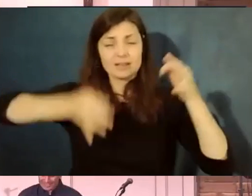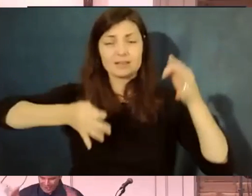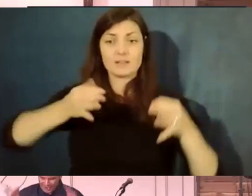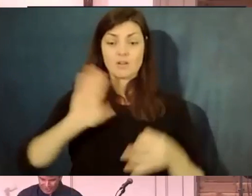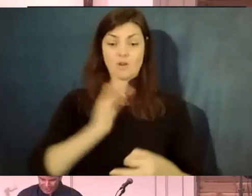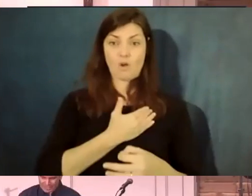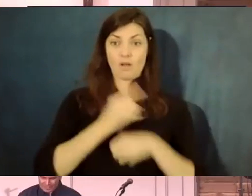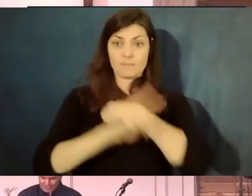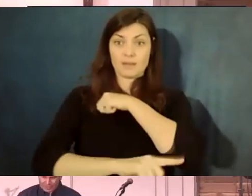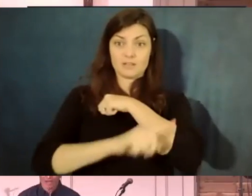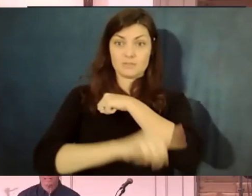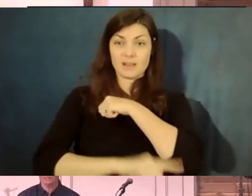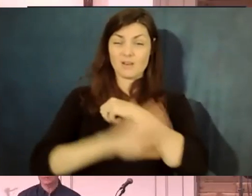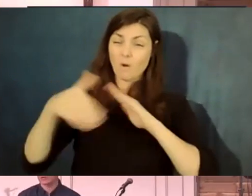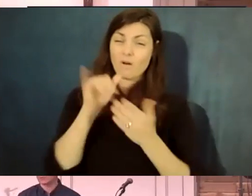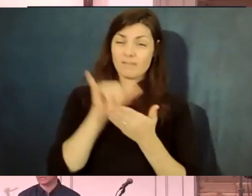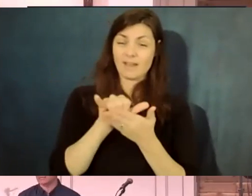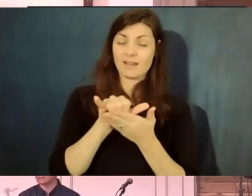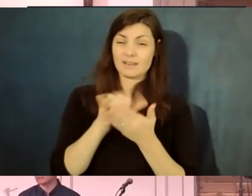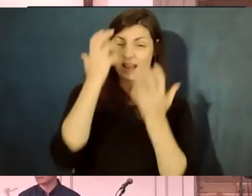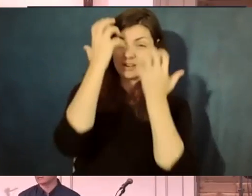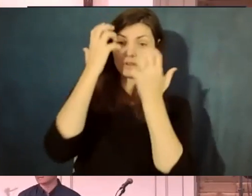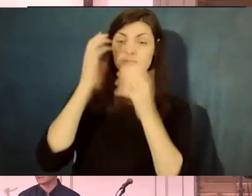placed on Jesus Christ who took our place.